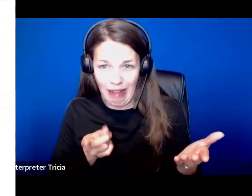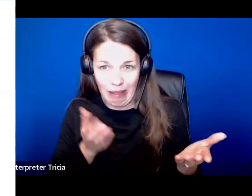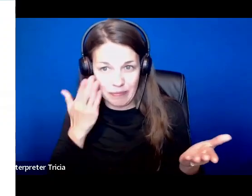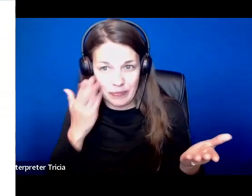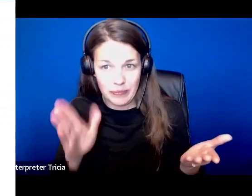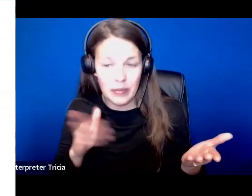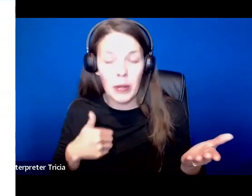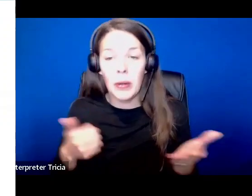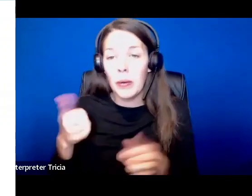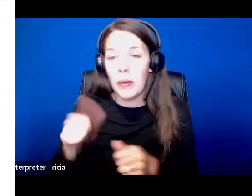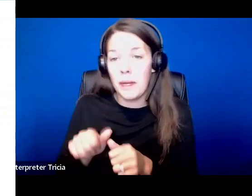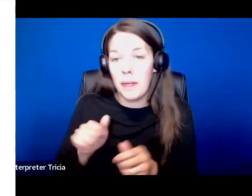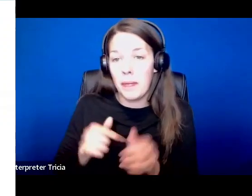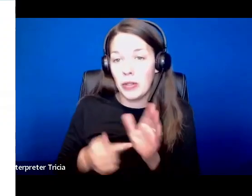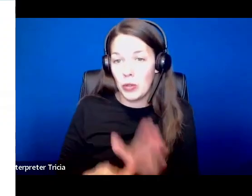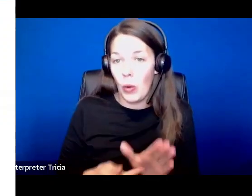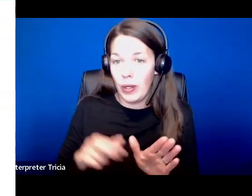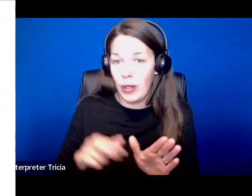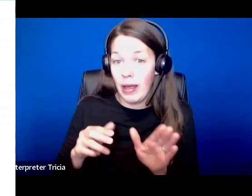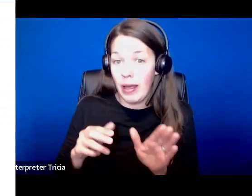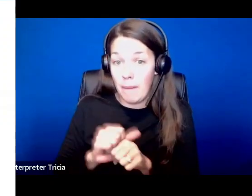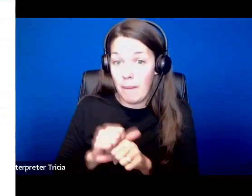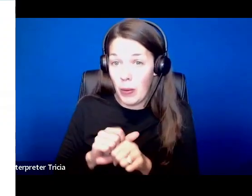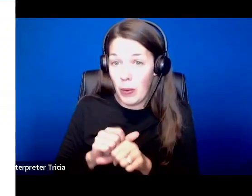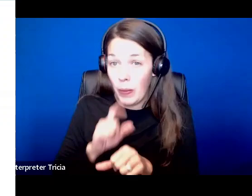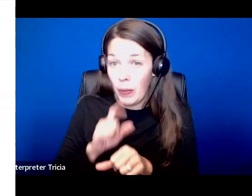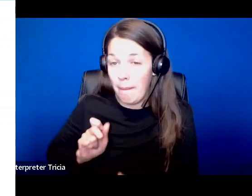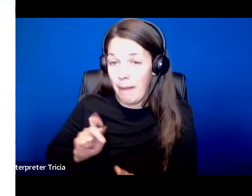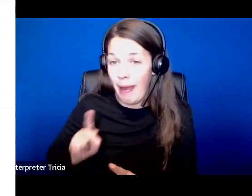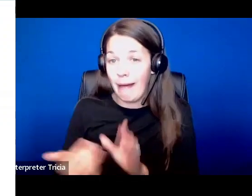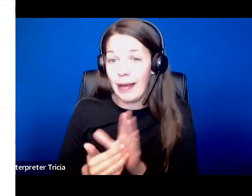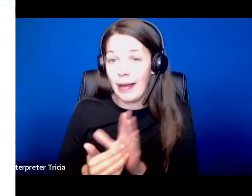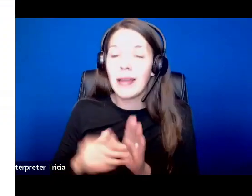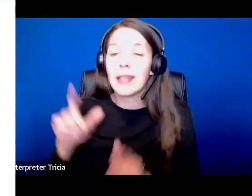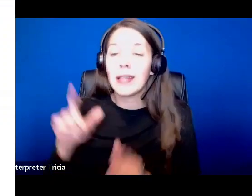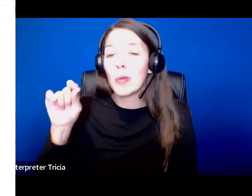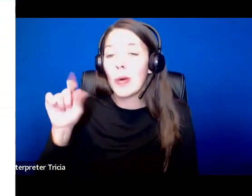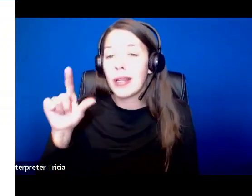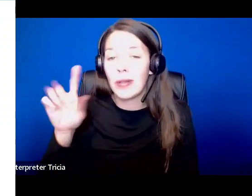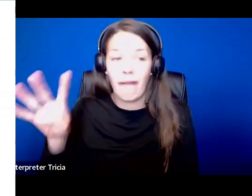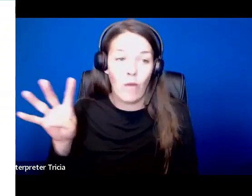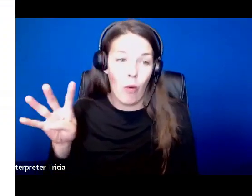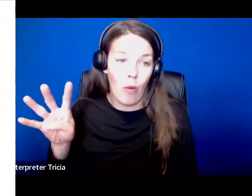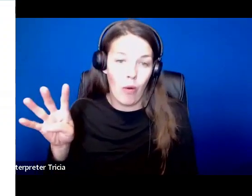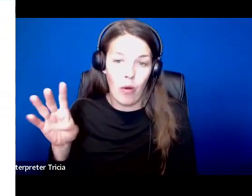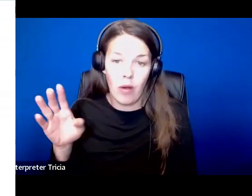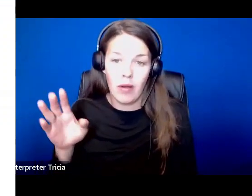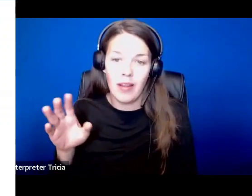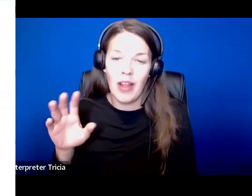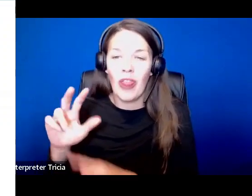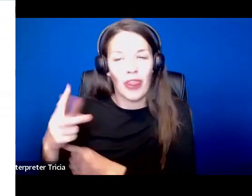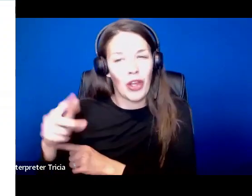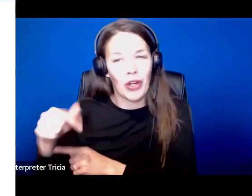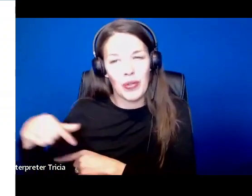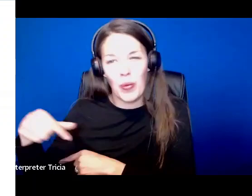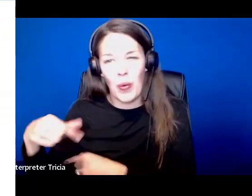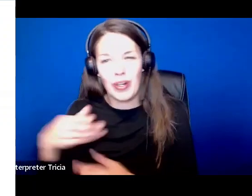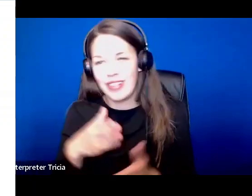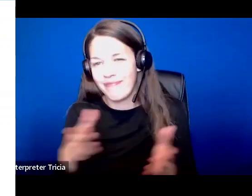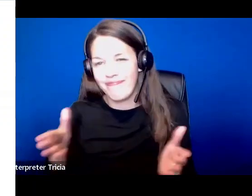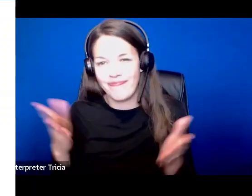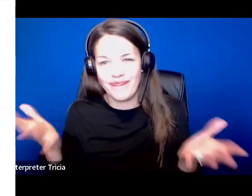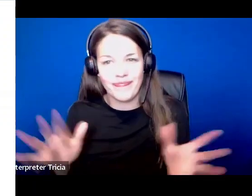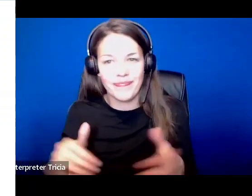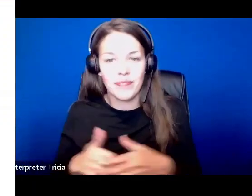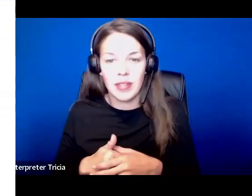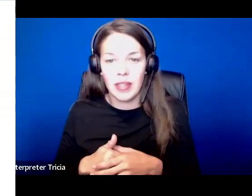showed the employment, it only started to really come back in 2024. Well, this only goes through third quarter 2024 because